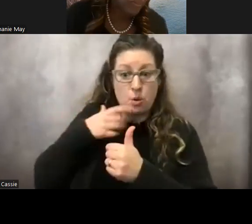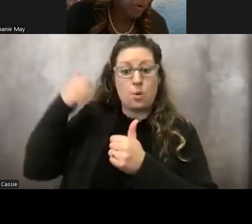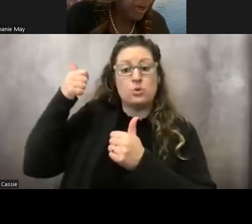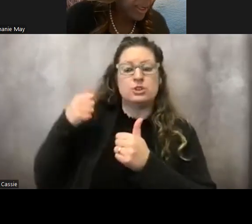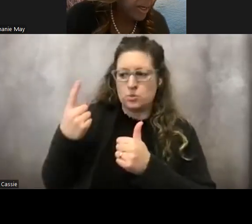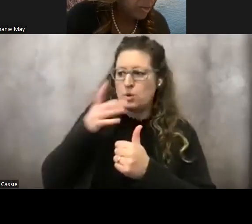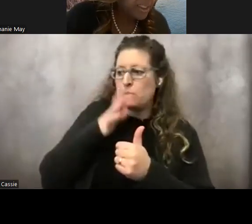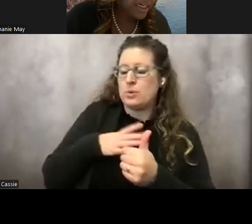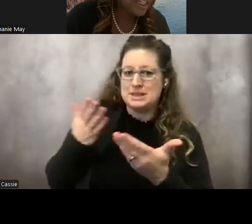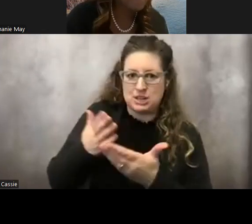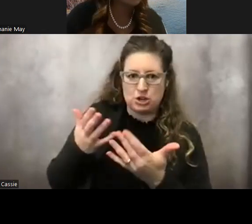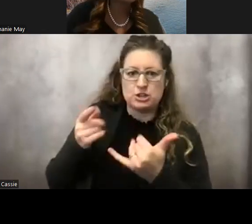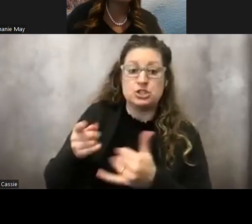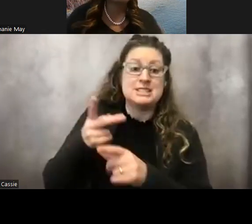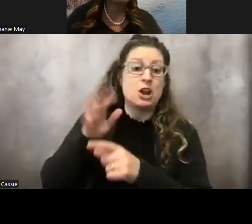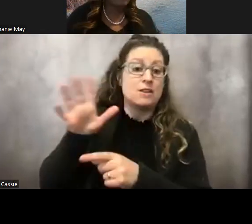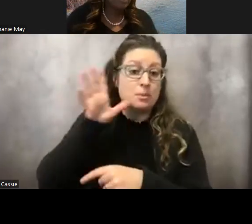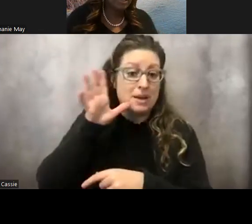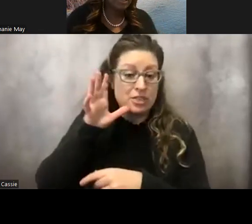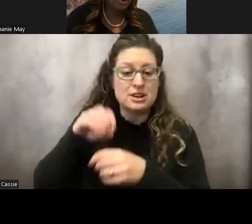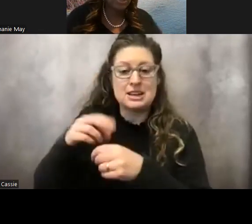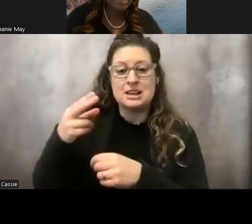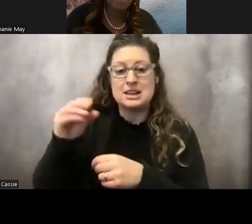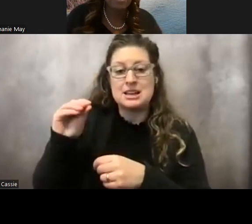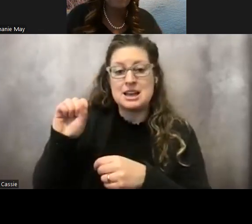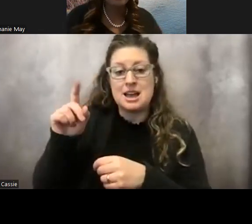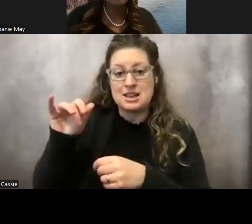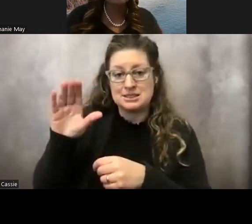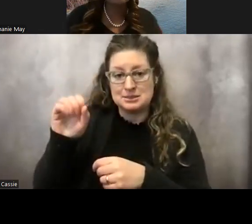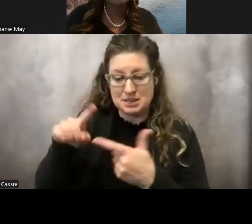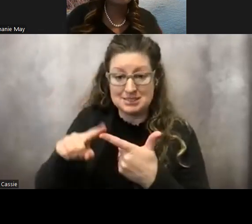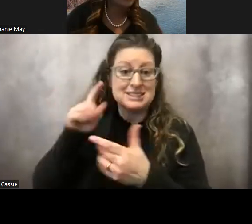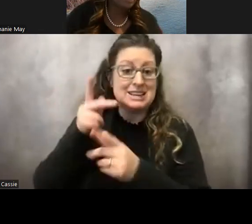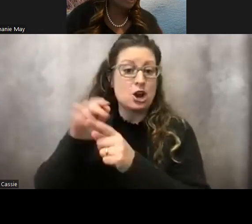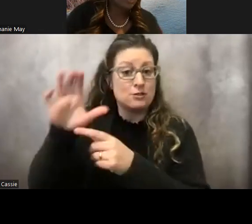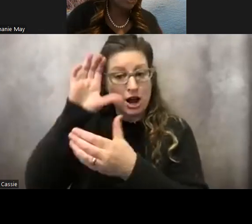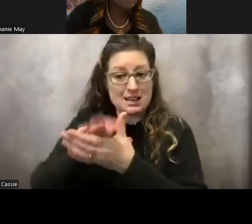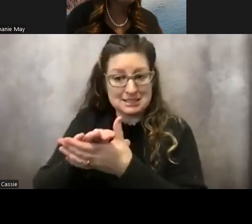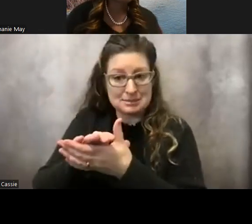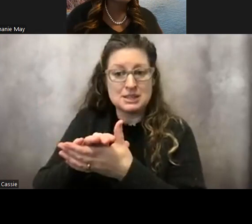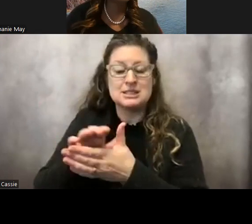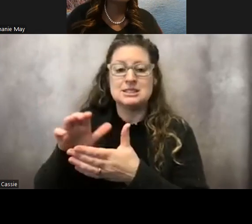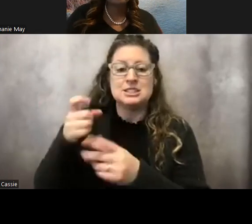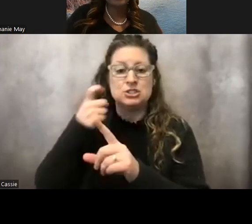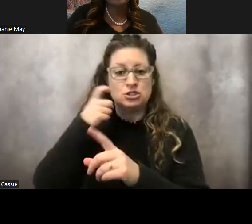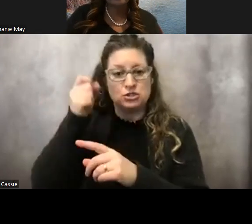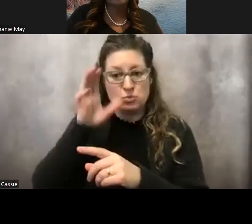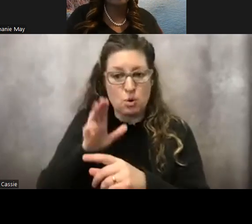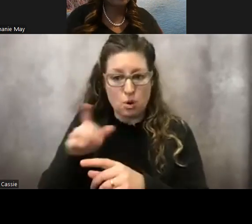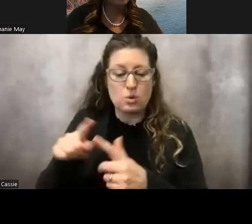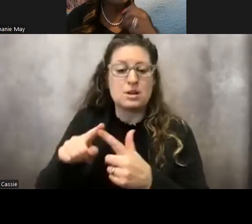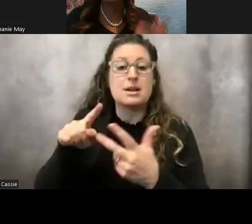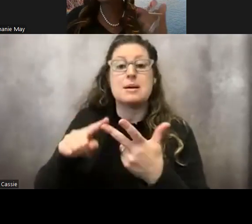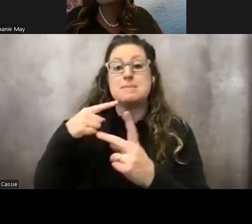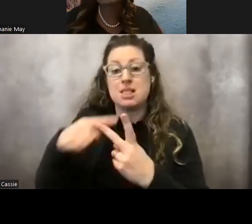care of her mother, who is in hospice. She's taking care of her husband, who just had a stroke, and she's taking